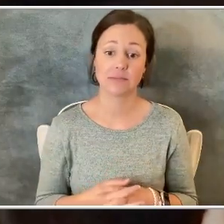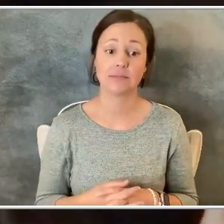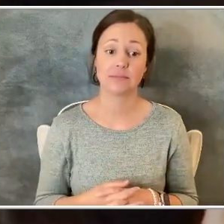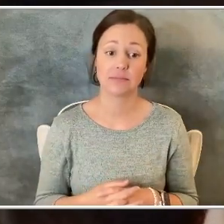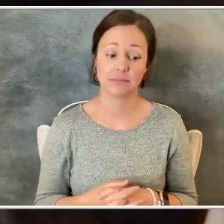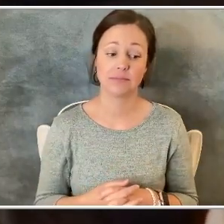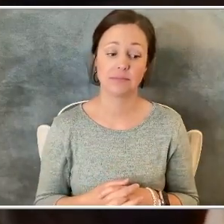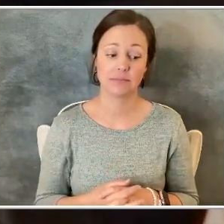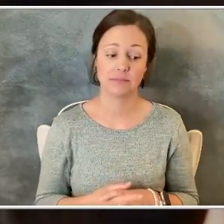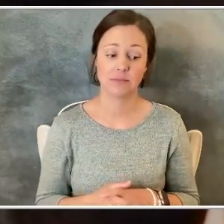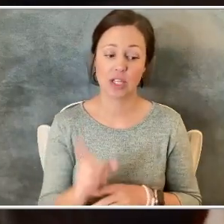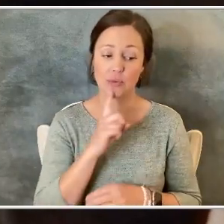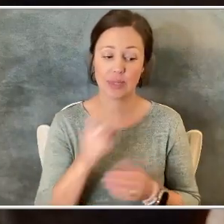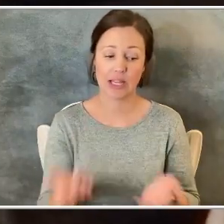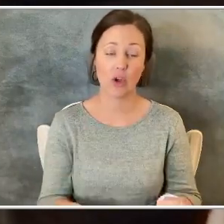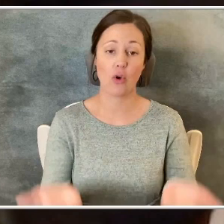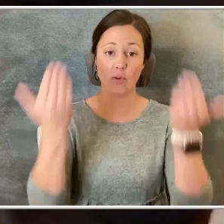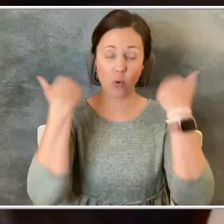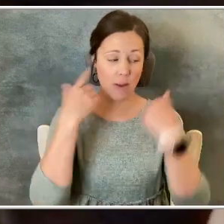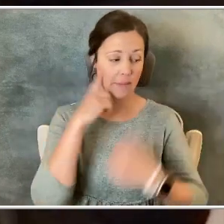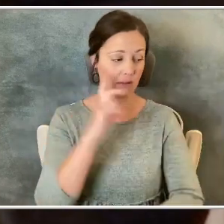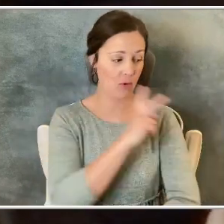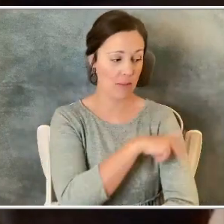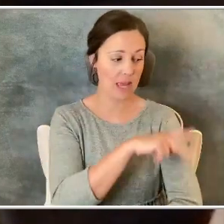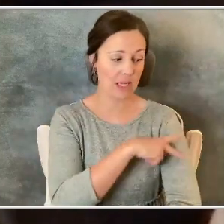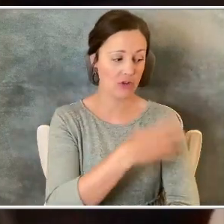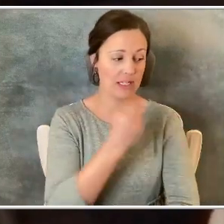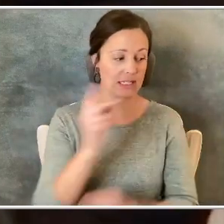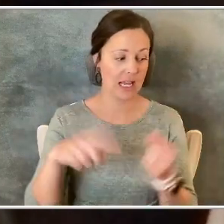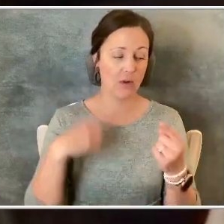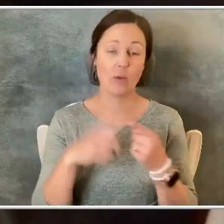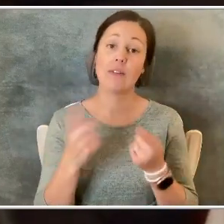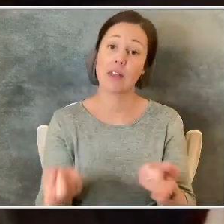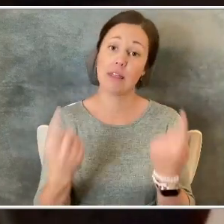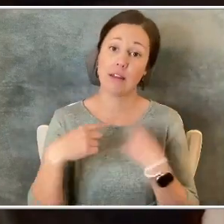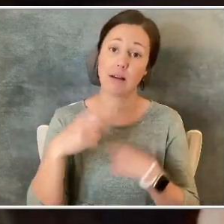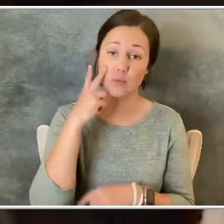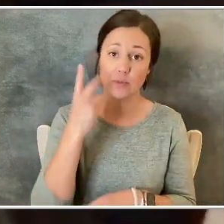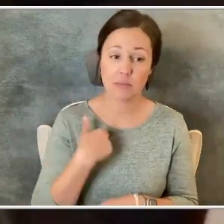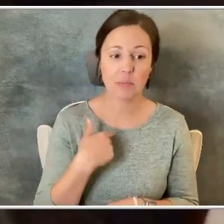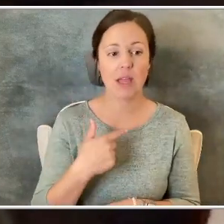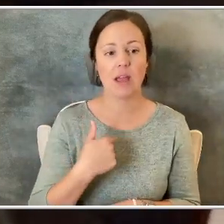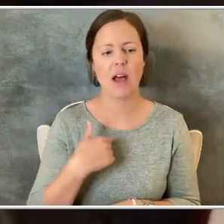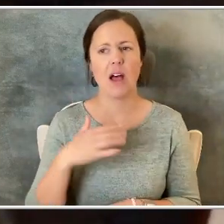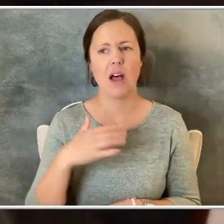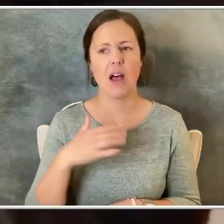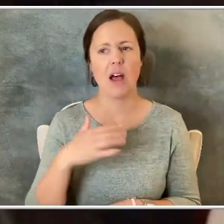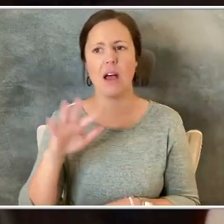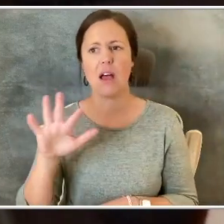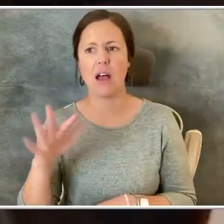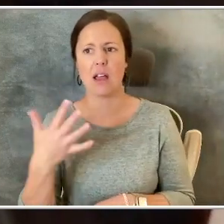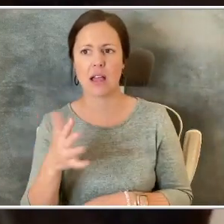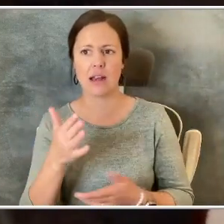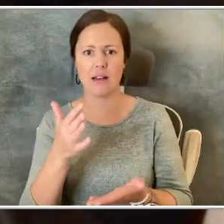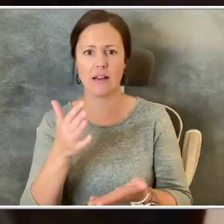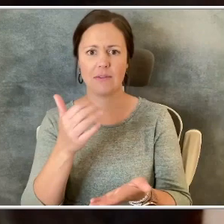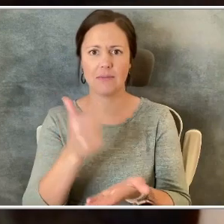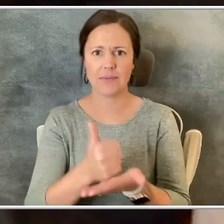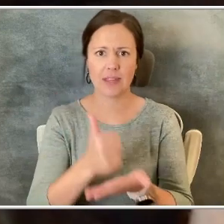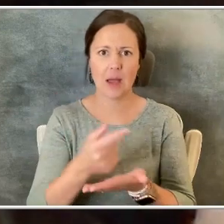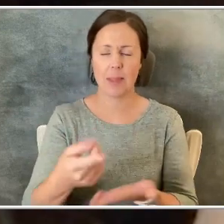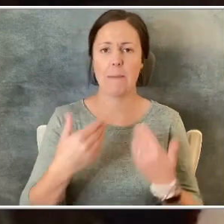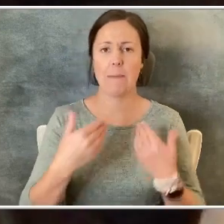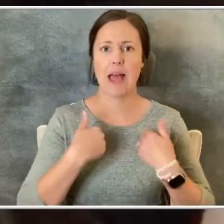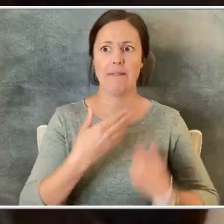It's very overwhelming for patients. And when they come and see me, I kind of give them that control back, because I'm not